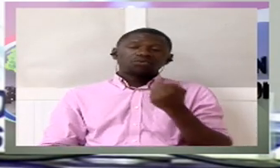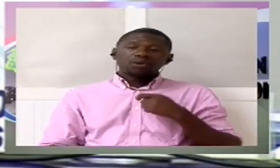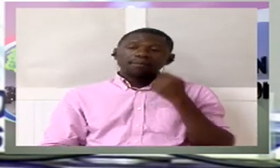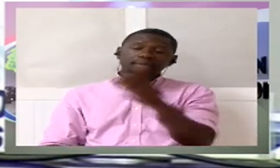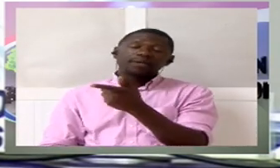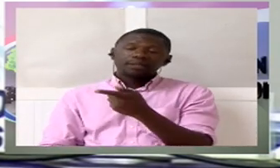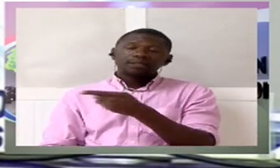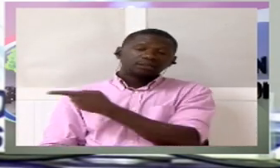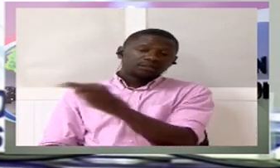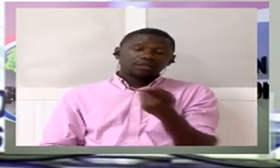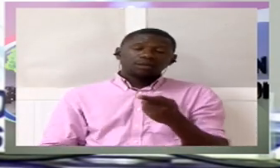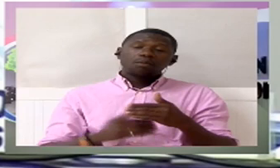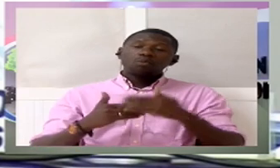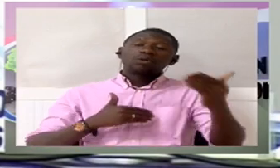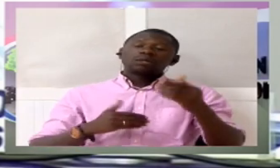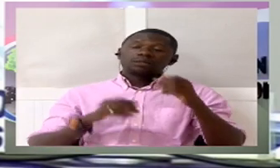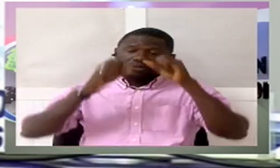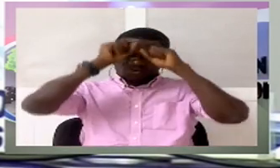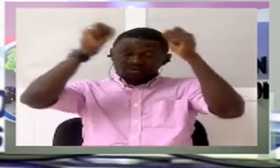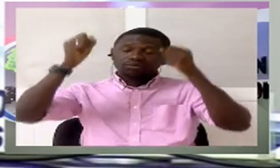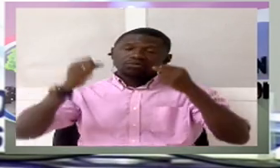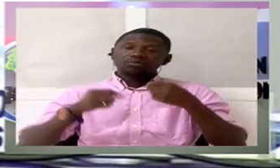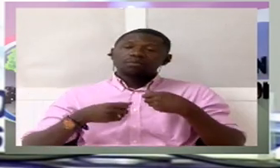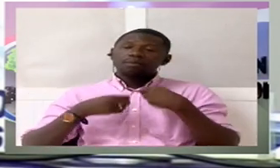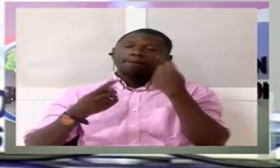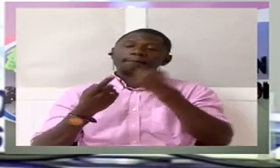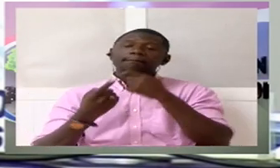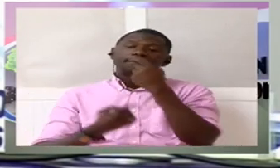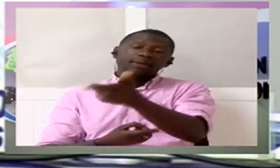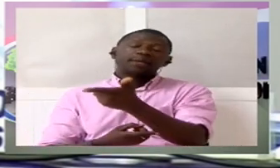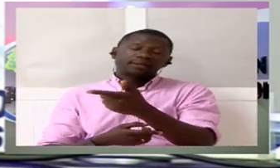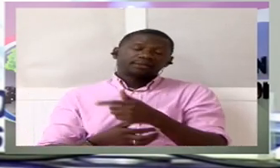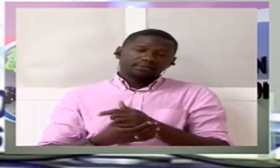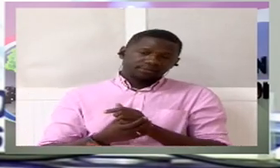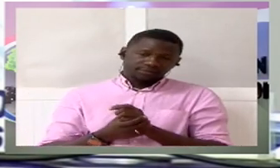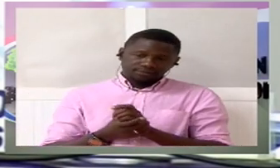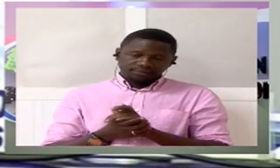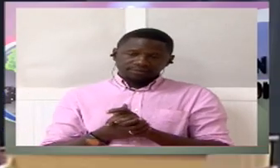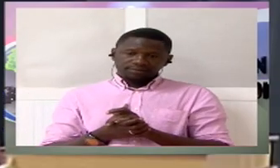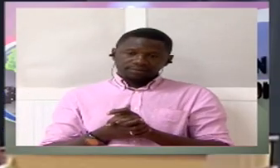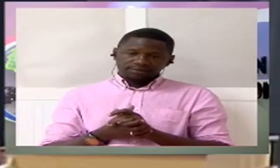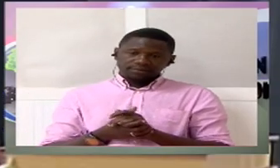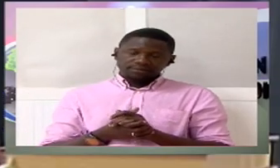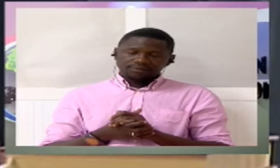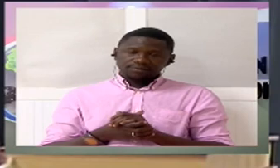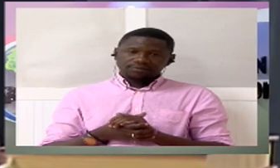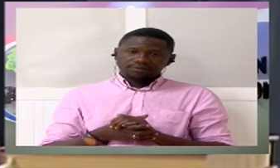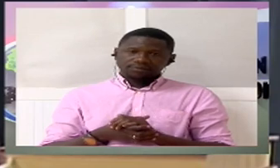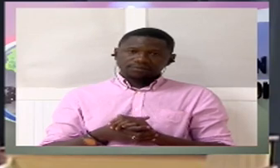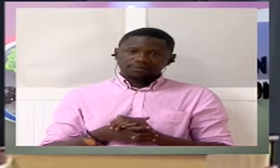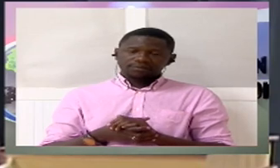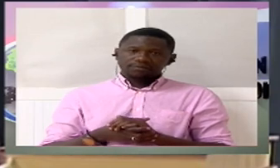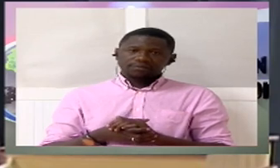them more than the government was paying them. Wala na itela kumayata itelubulu kendeke katu itebe